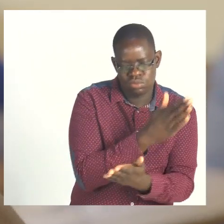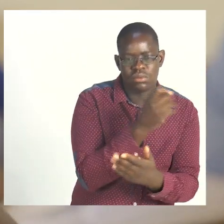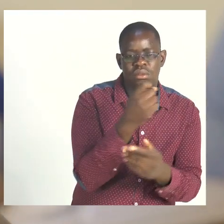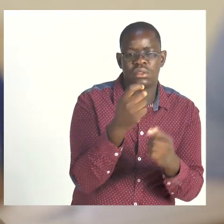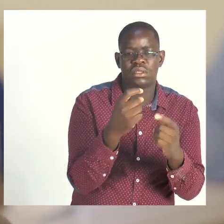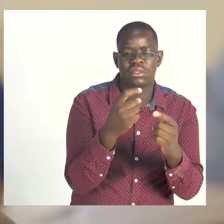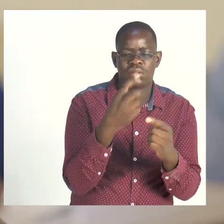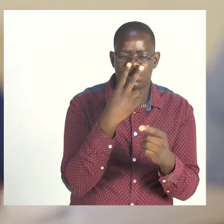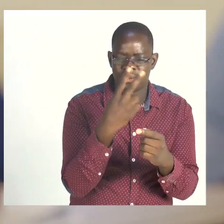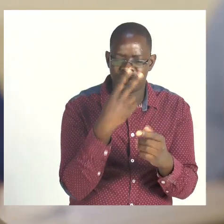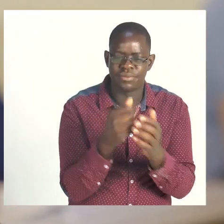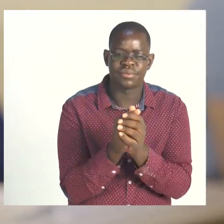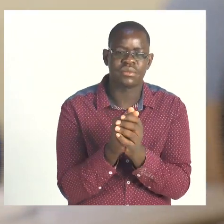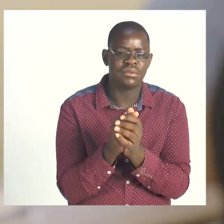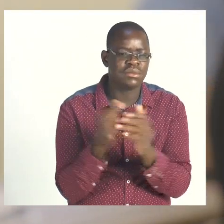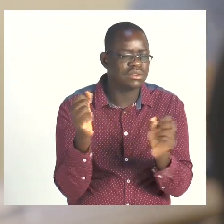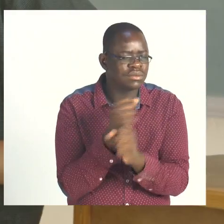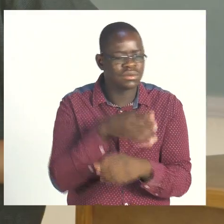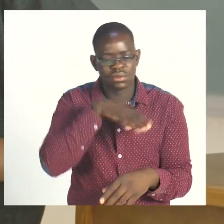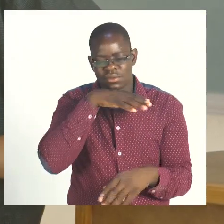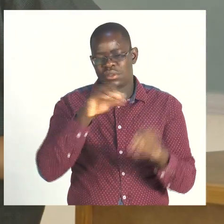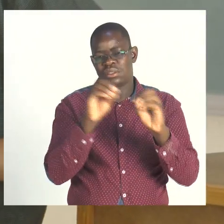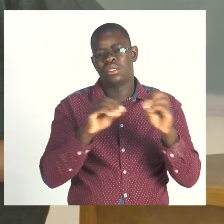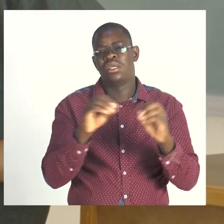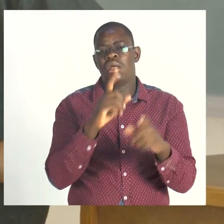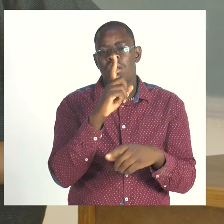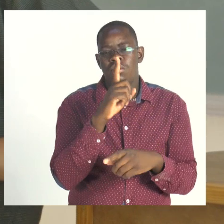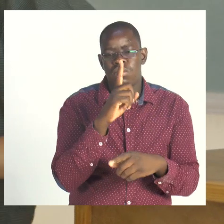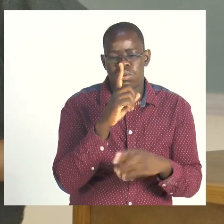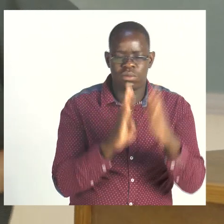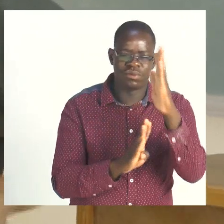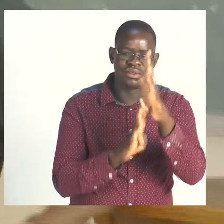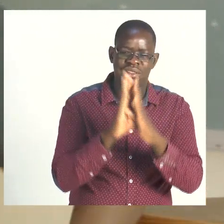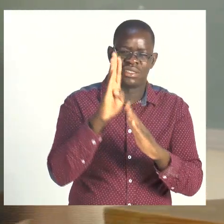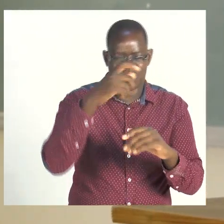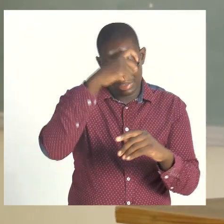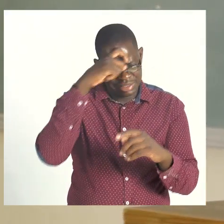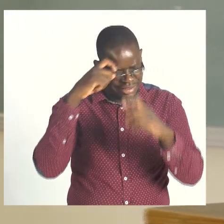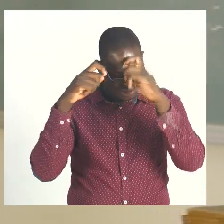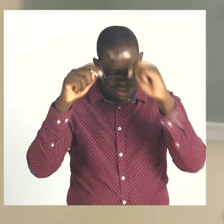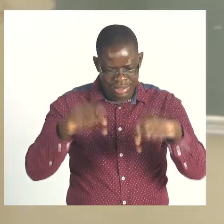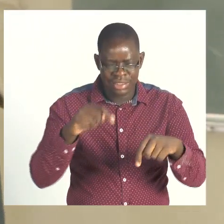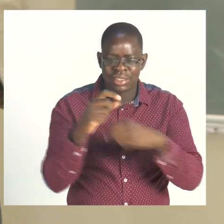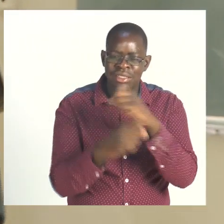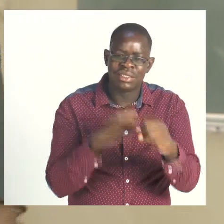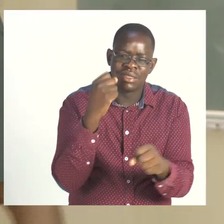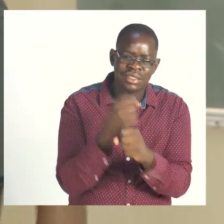and we cannot deny, even the air temperature is increasing. How hot it has been this year, don't you